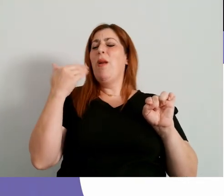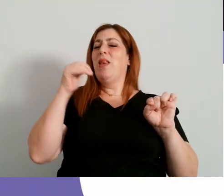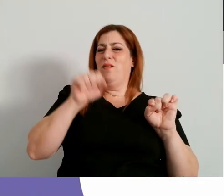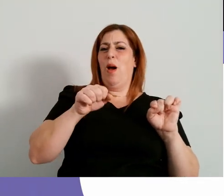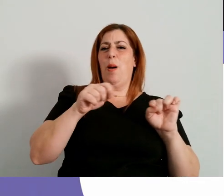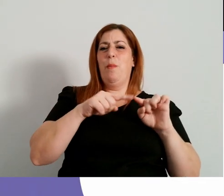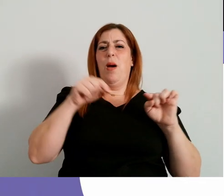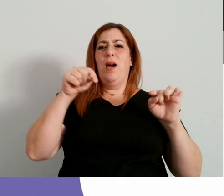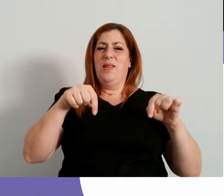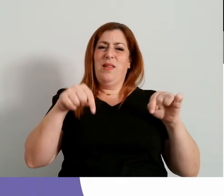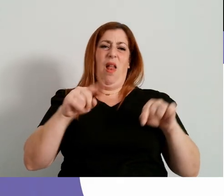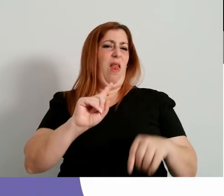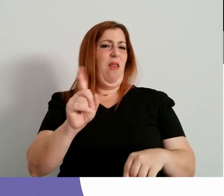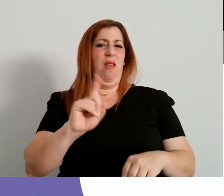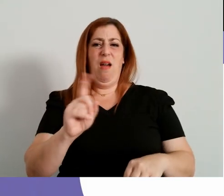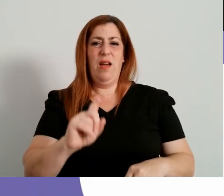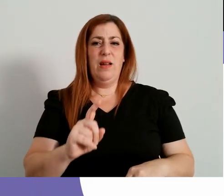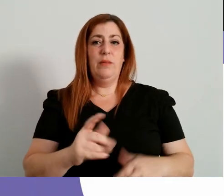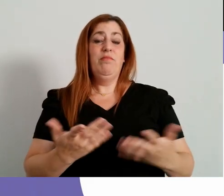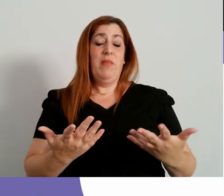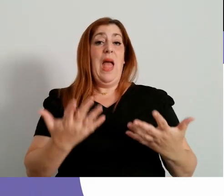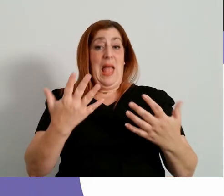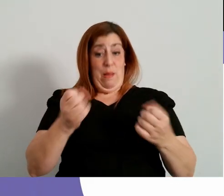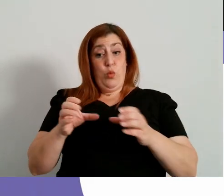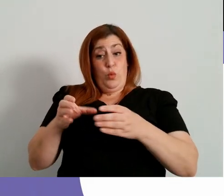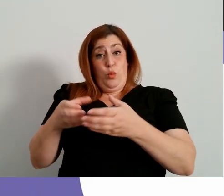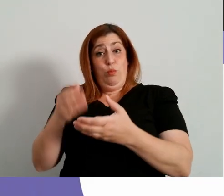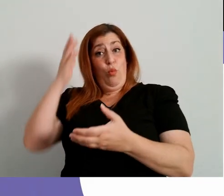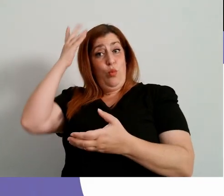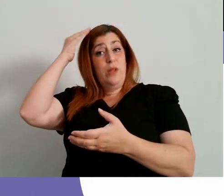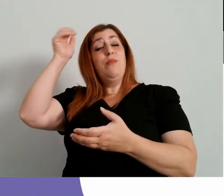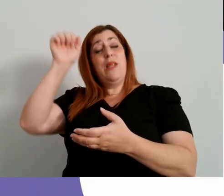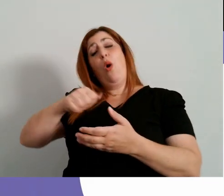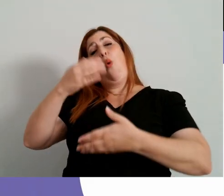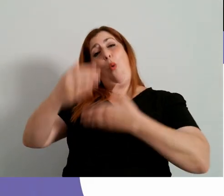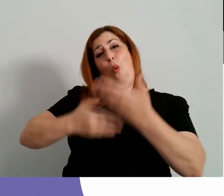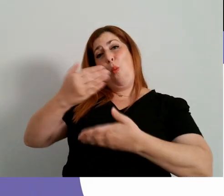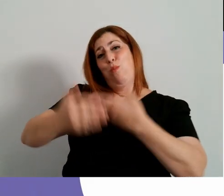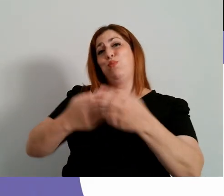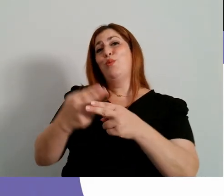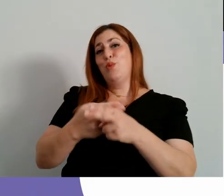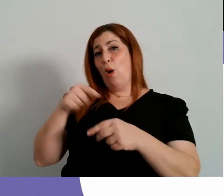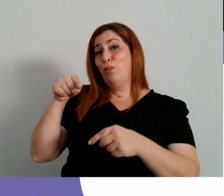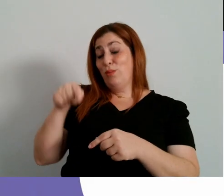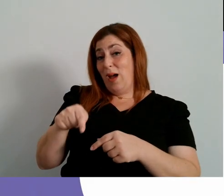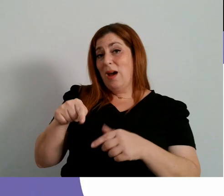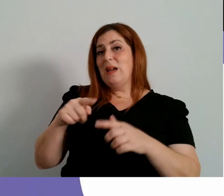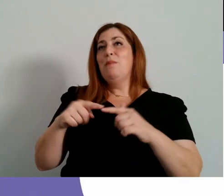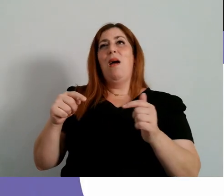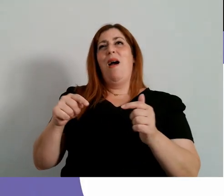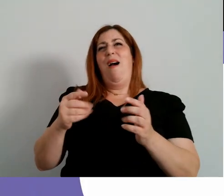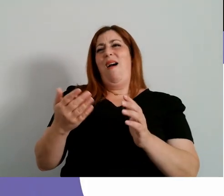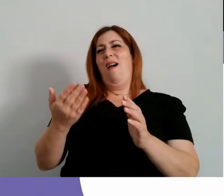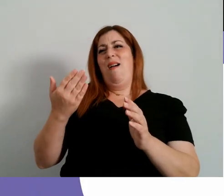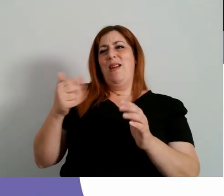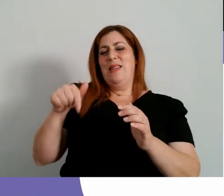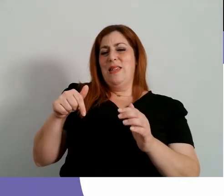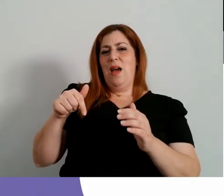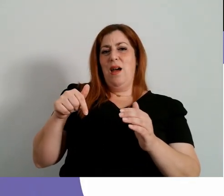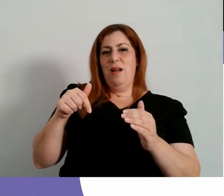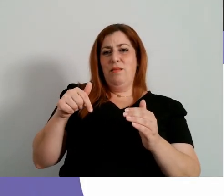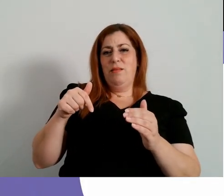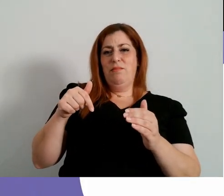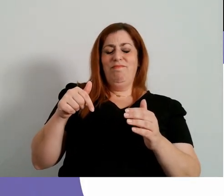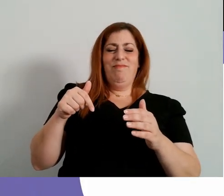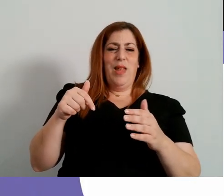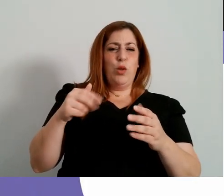symbol. There is a minority of autistic people that do use this symbol, but again, it is a minority. So typically we use the